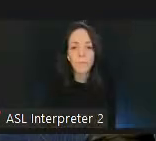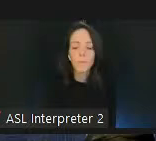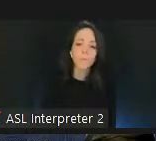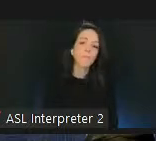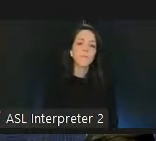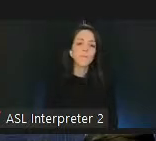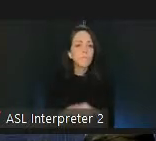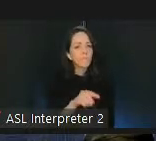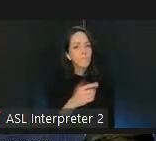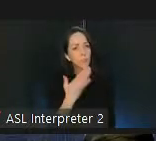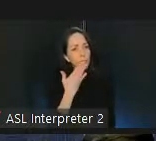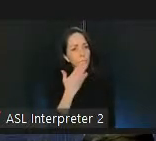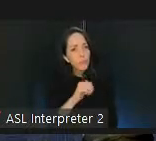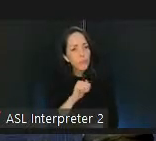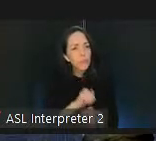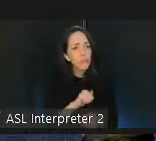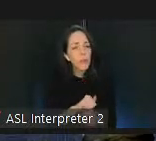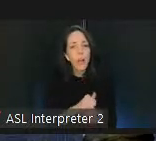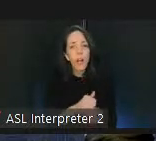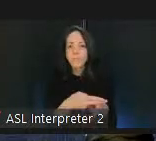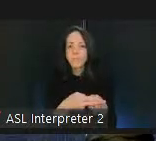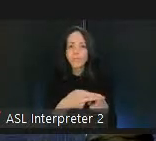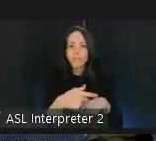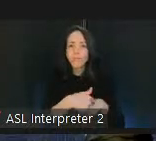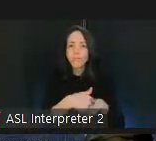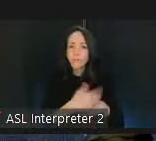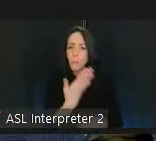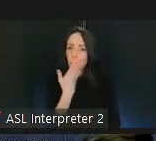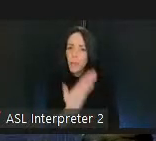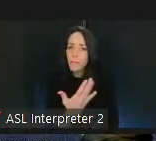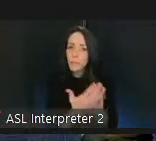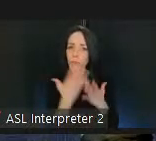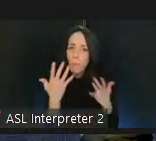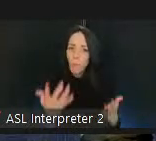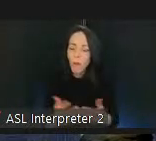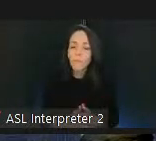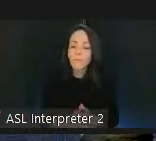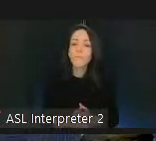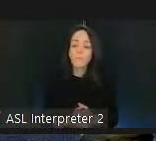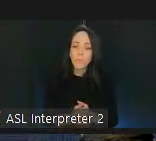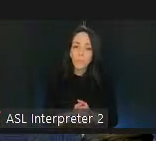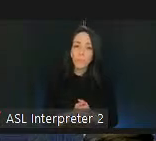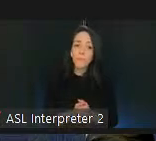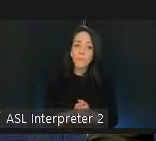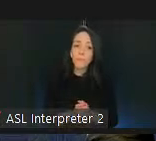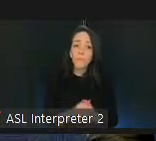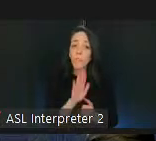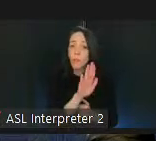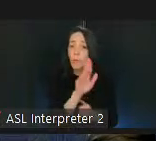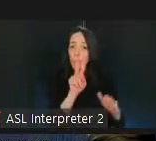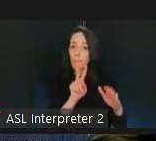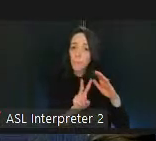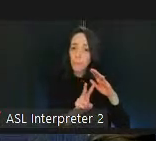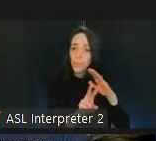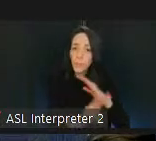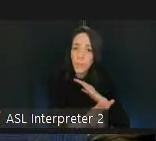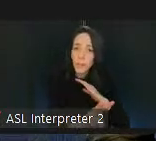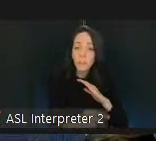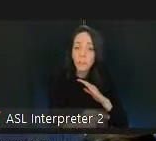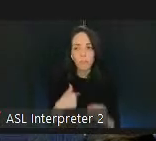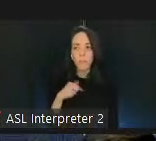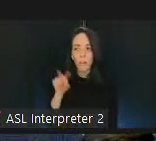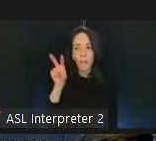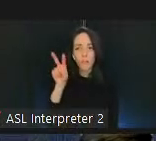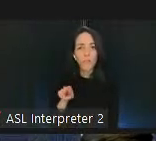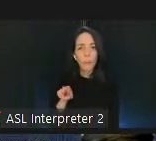good job on the interim basis, so thank you for doing that as well. Thank you. Your projections, which I've looked at,